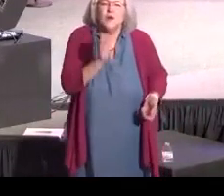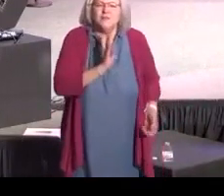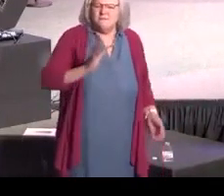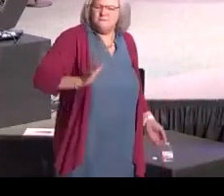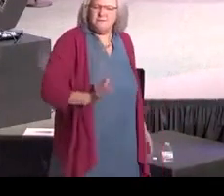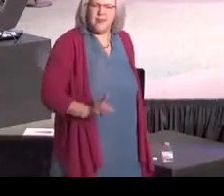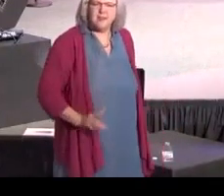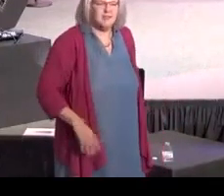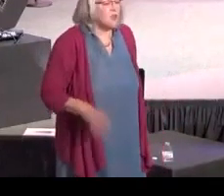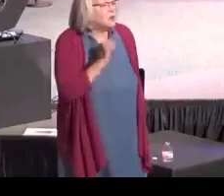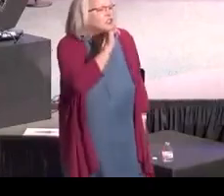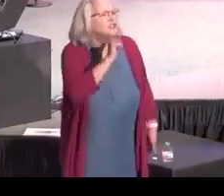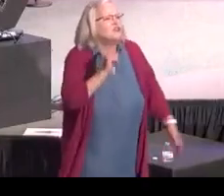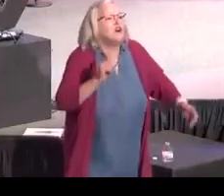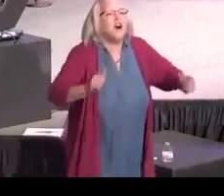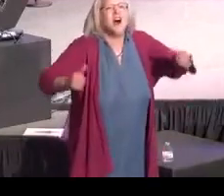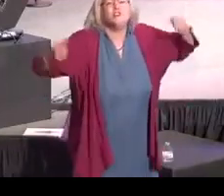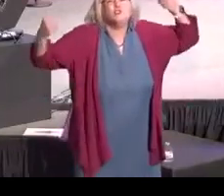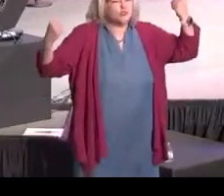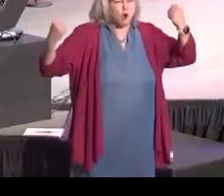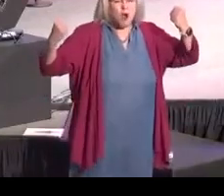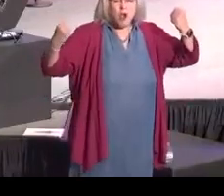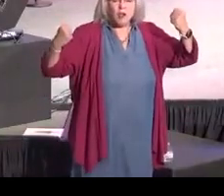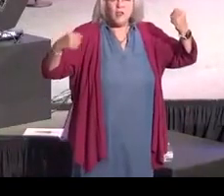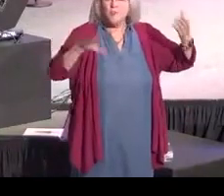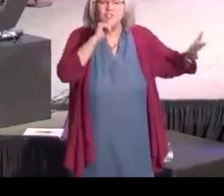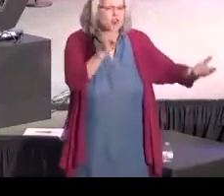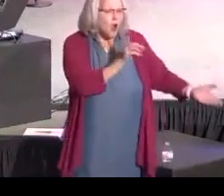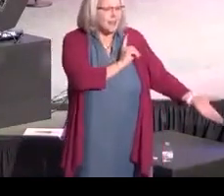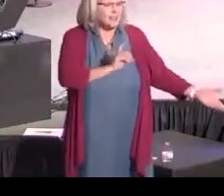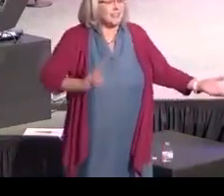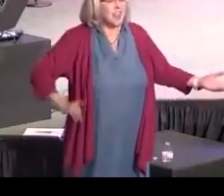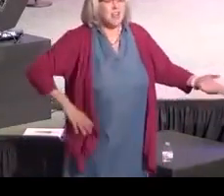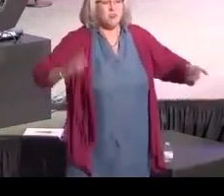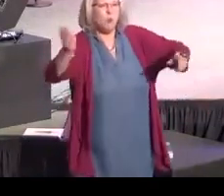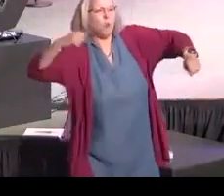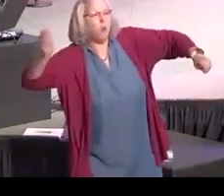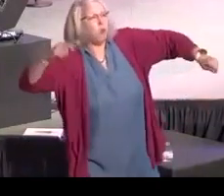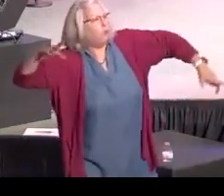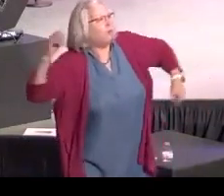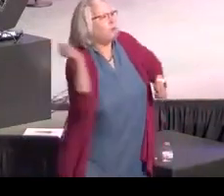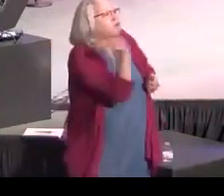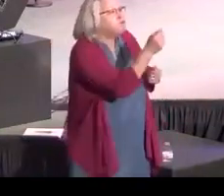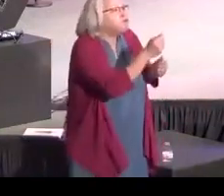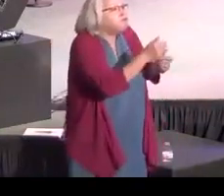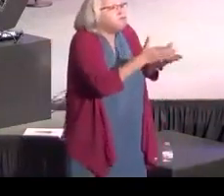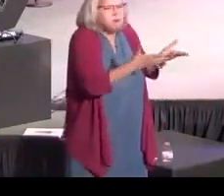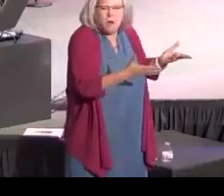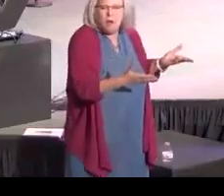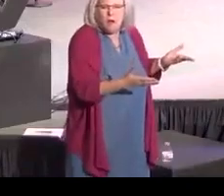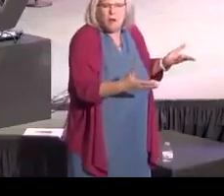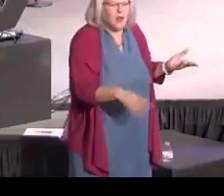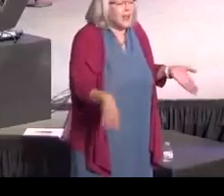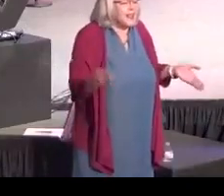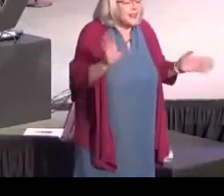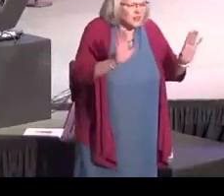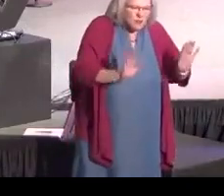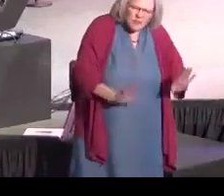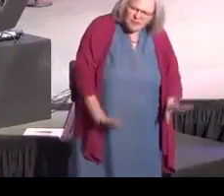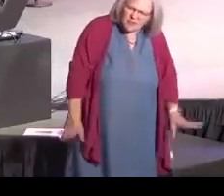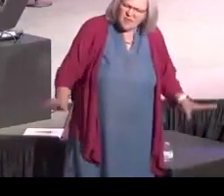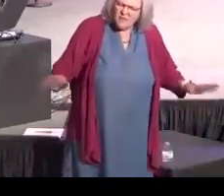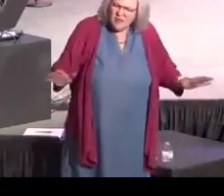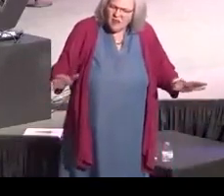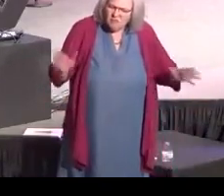wasn't strong, like, you know what I'm saying? He wasn't David, ready to go out in a battlefield and take on anyone that, you know, came along. This was a different type